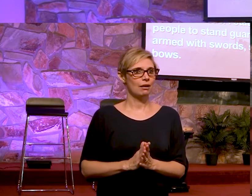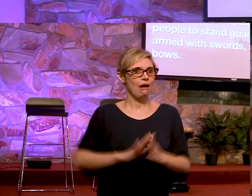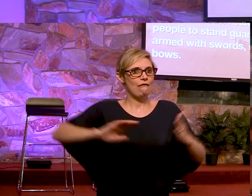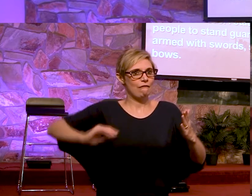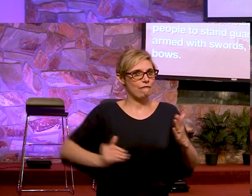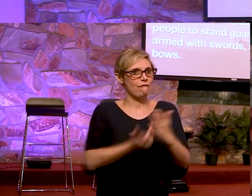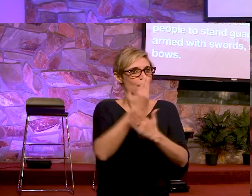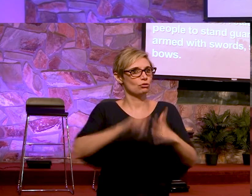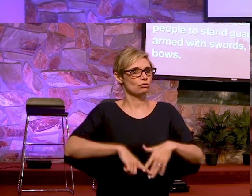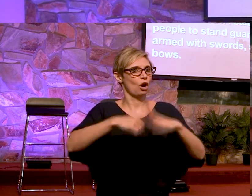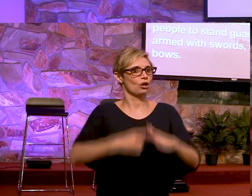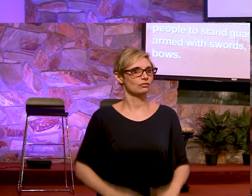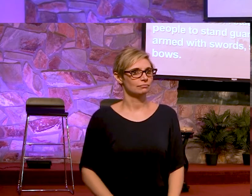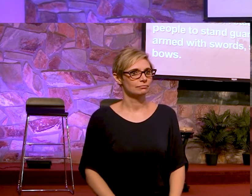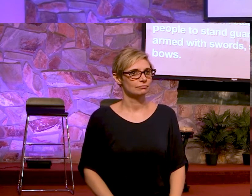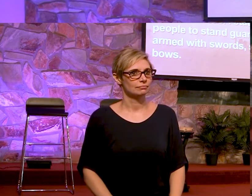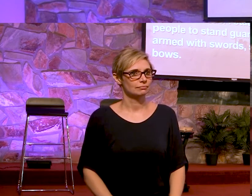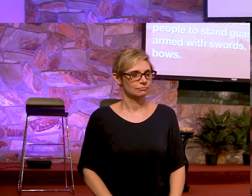what we're doing here.